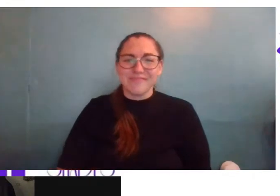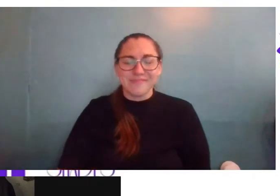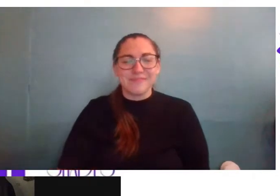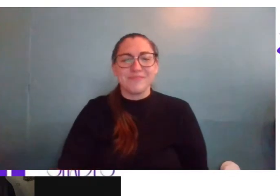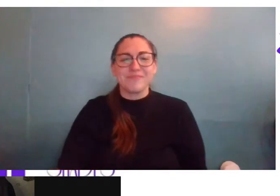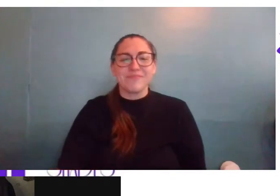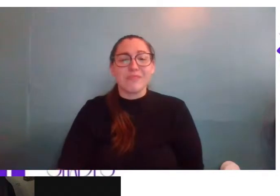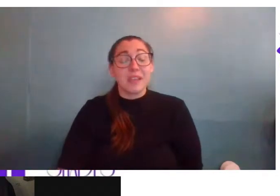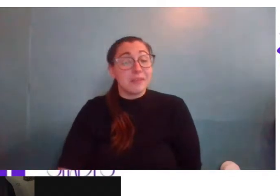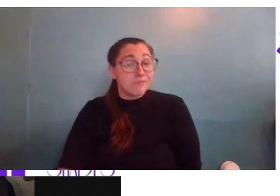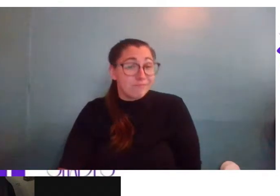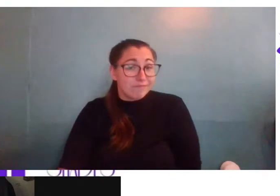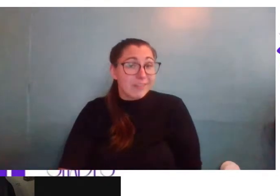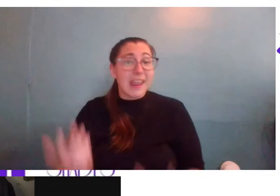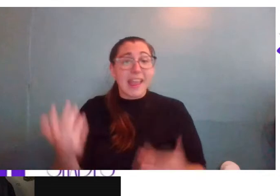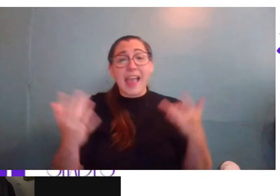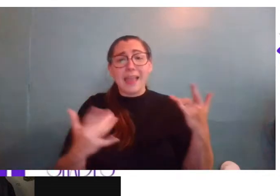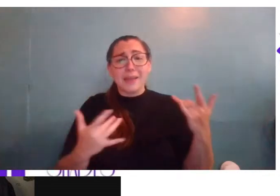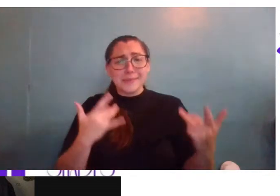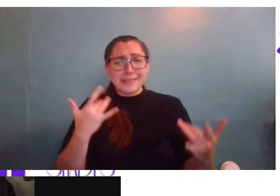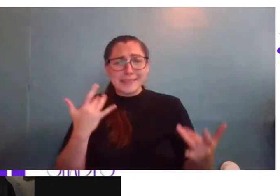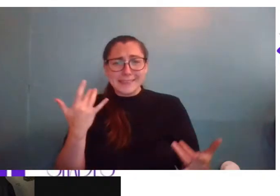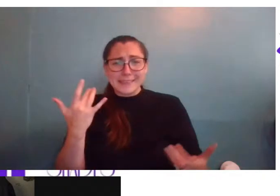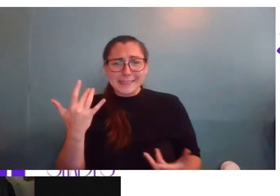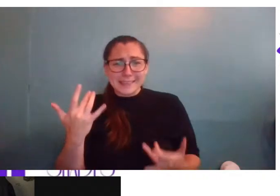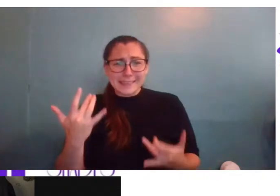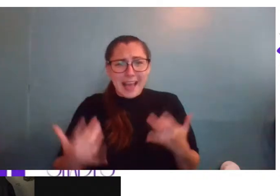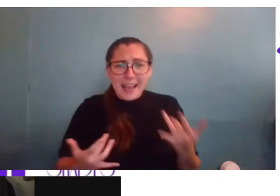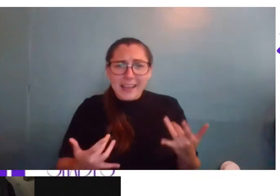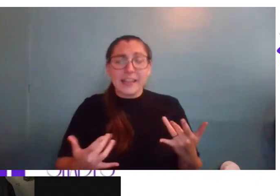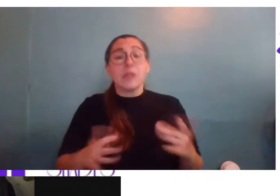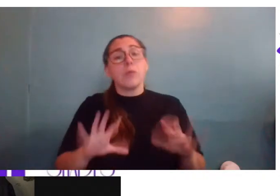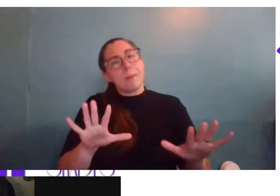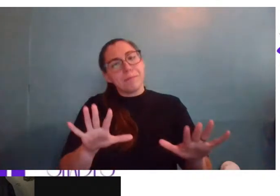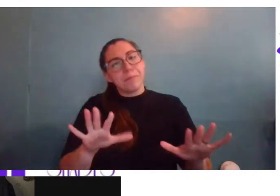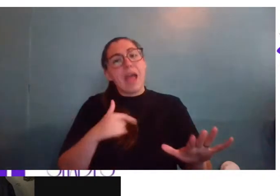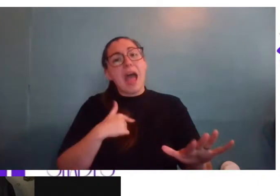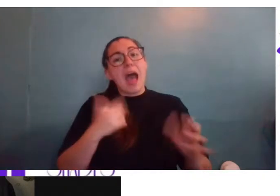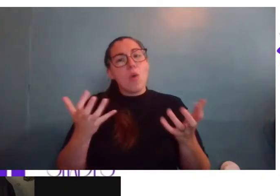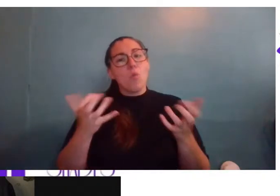But I'm excited. Well, I really wanted Dave